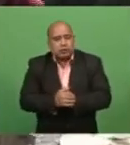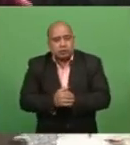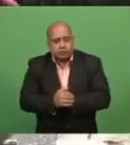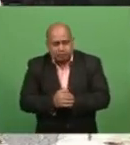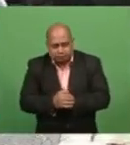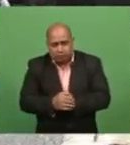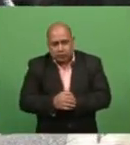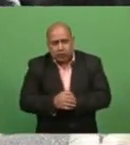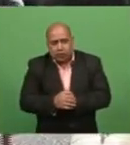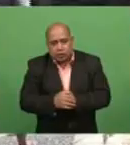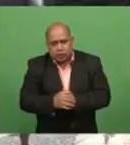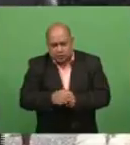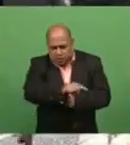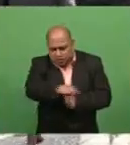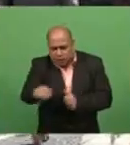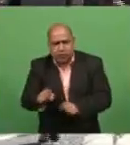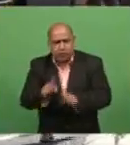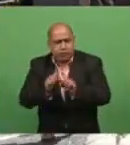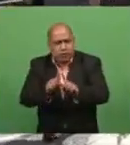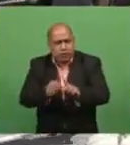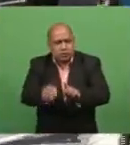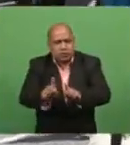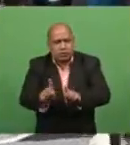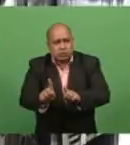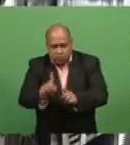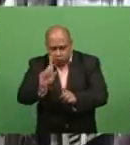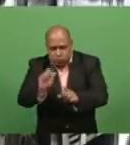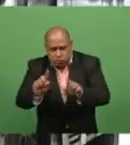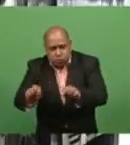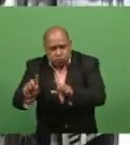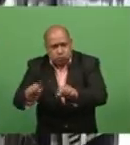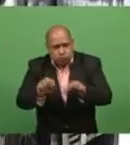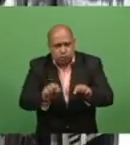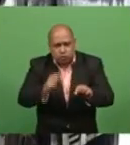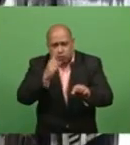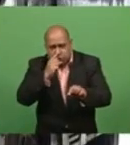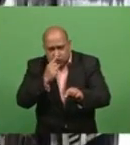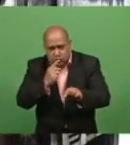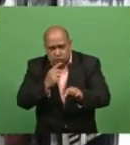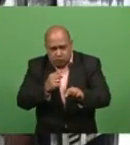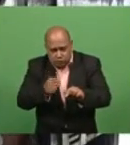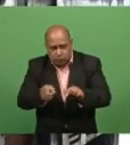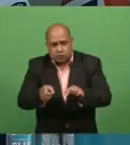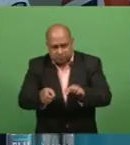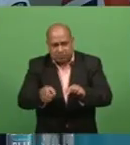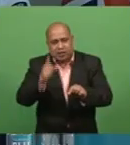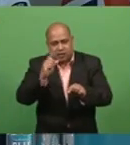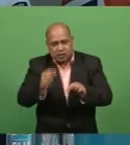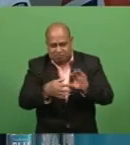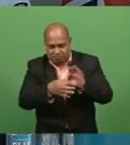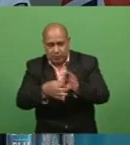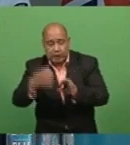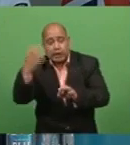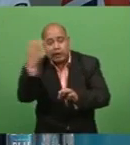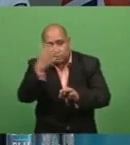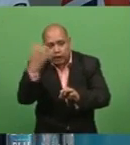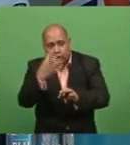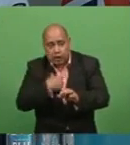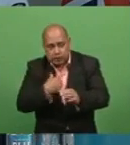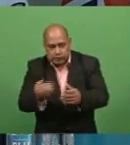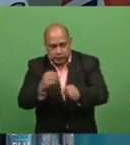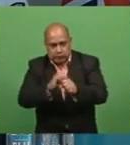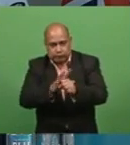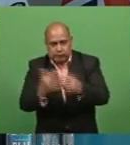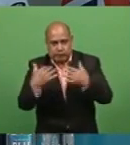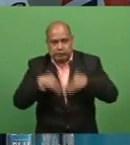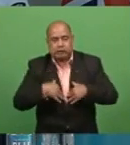their actions directly correlate to possible infections of the virus, risking everyone's lives. Don't push the burden